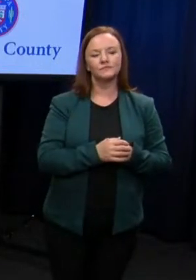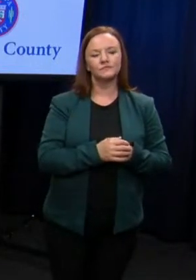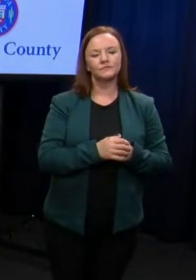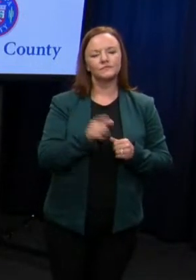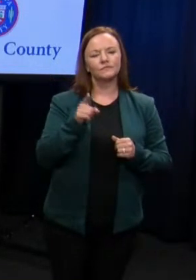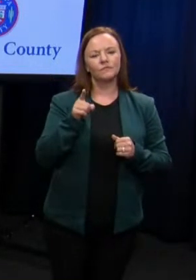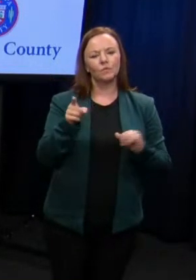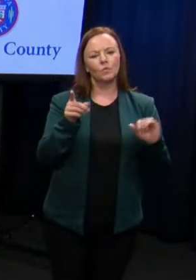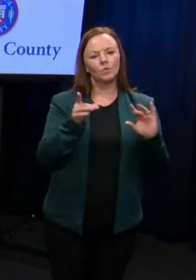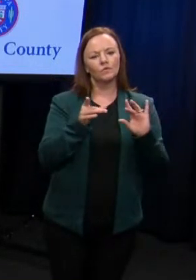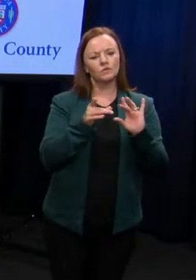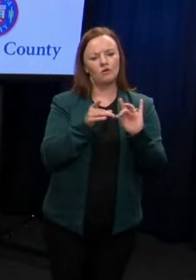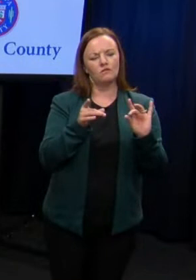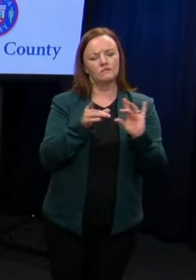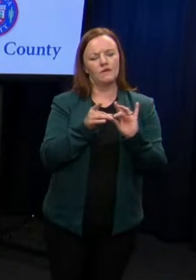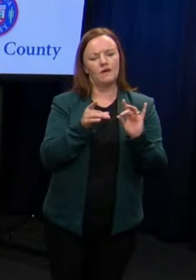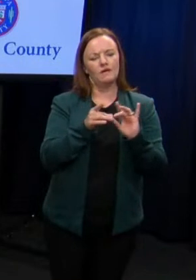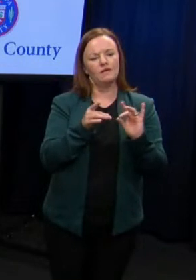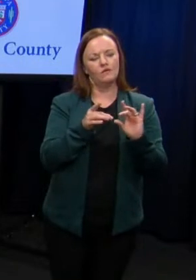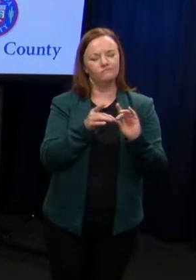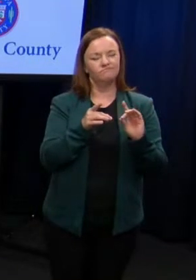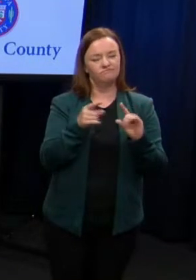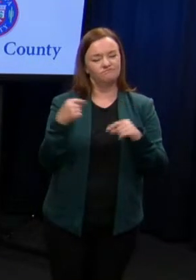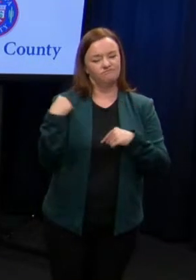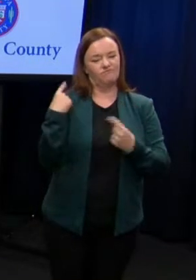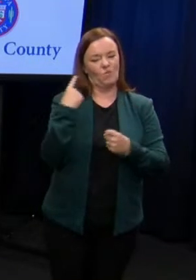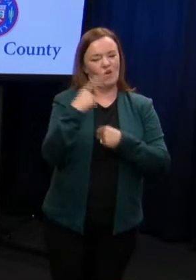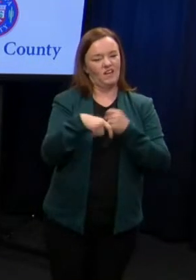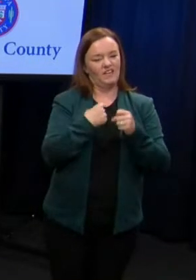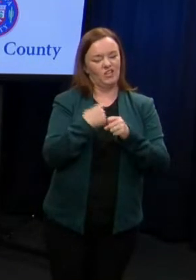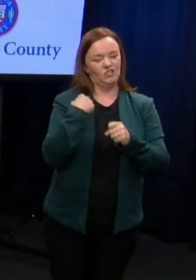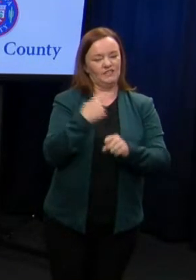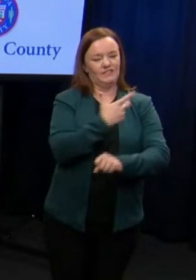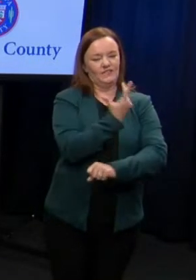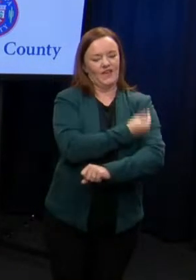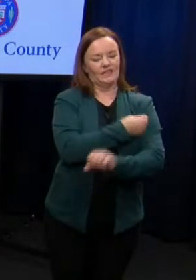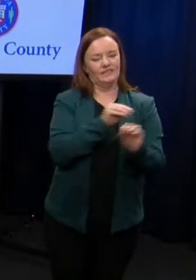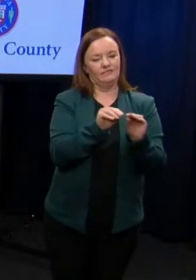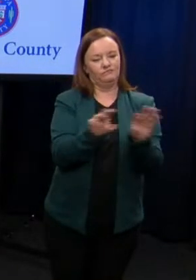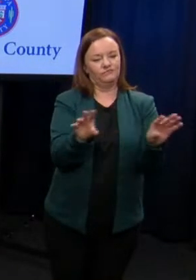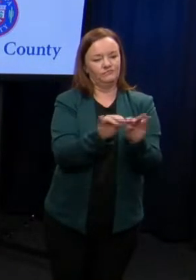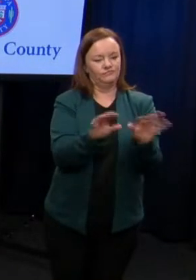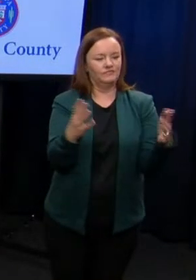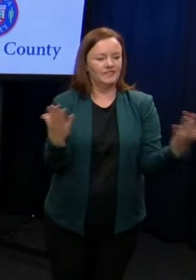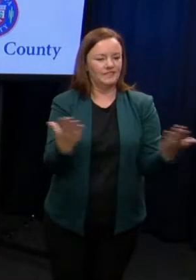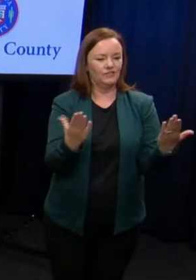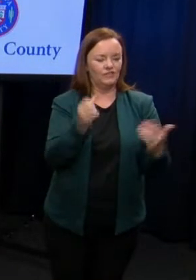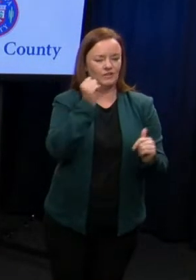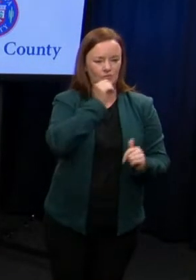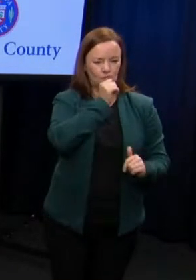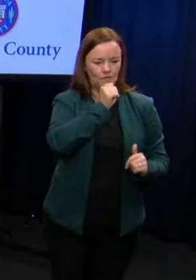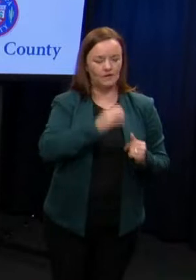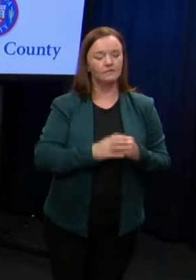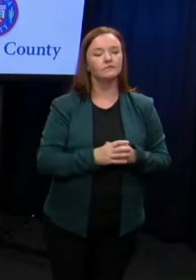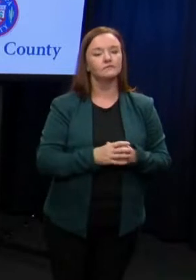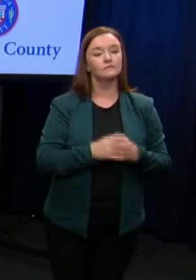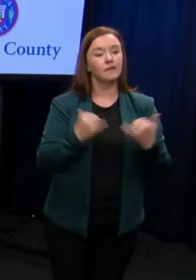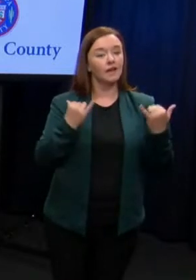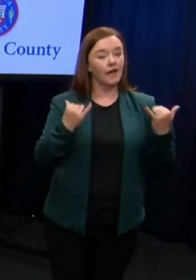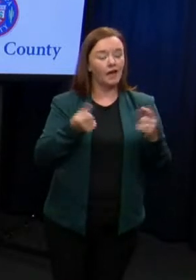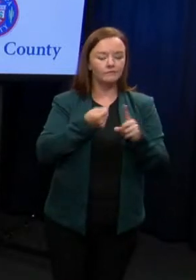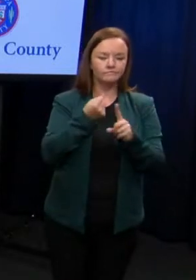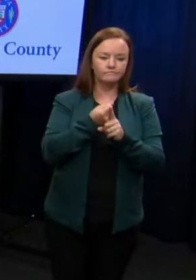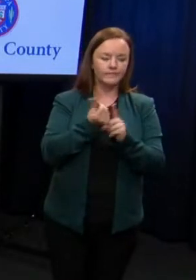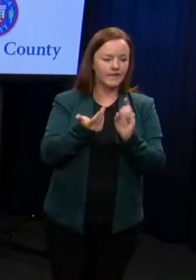You've talked about just how we are a year out from the vaccine starting to be distributed here, and now we're in a situation again